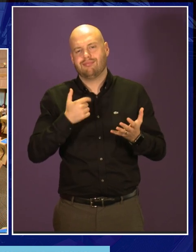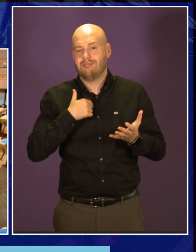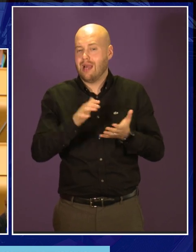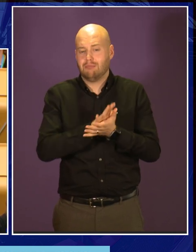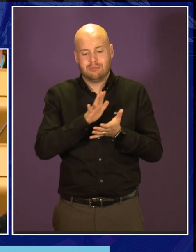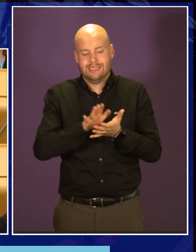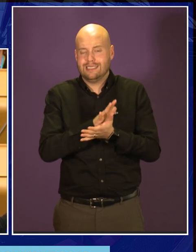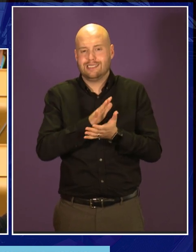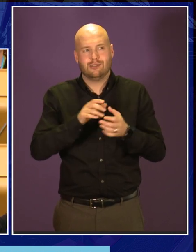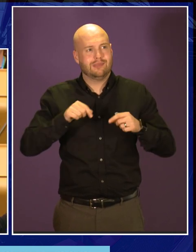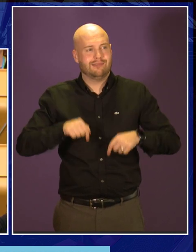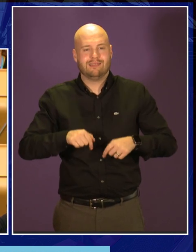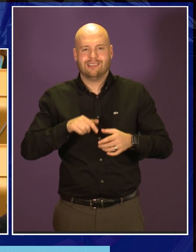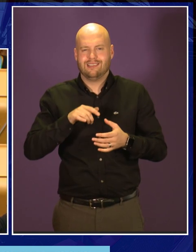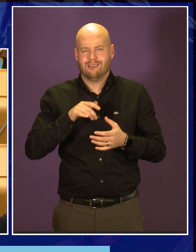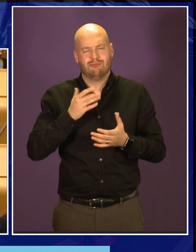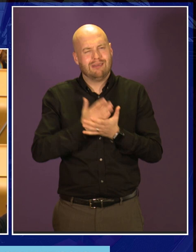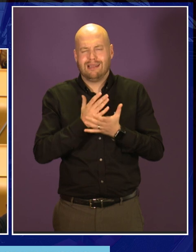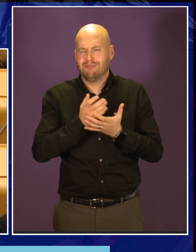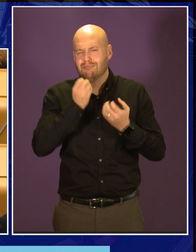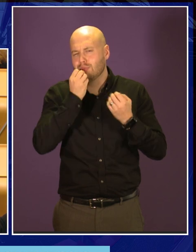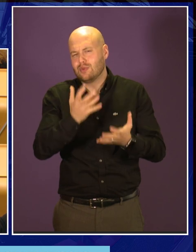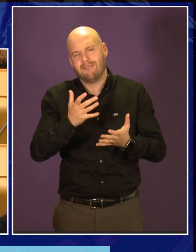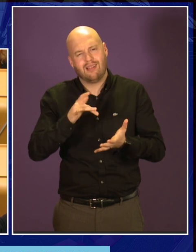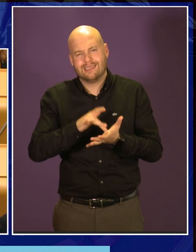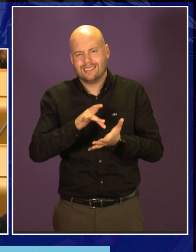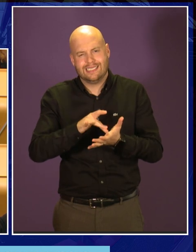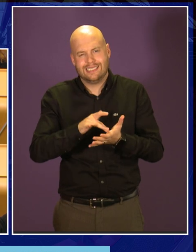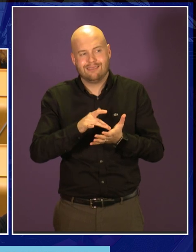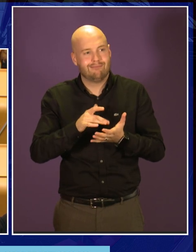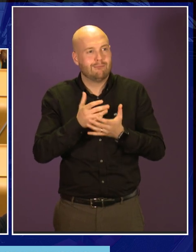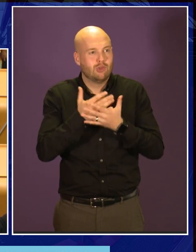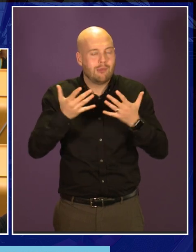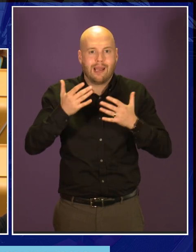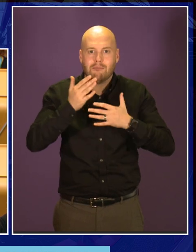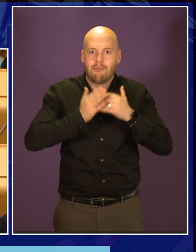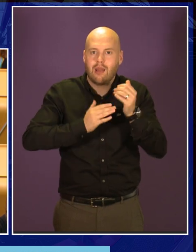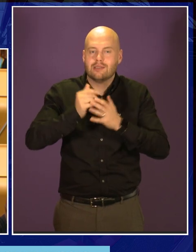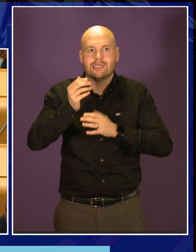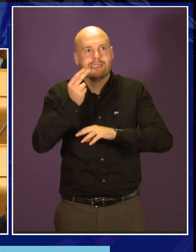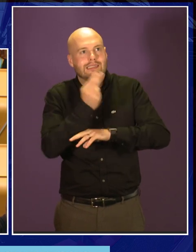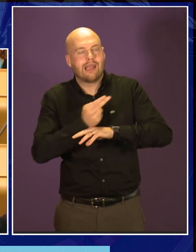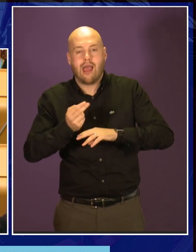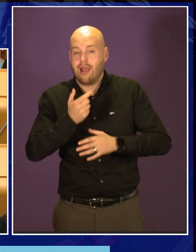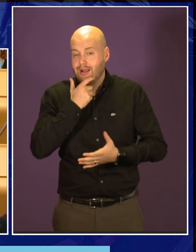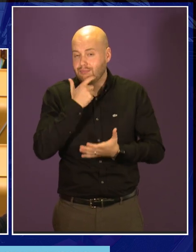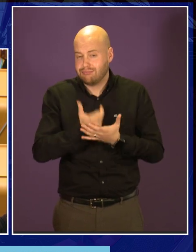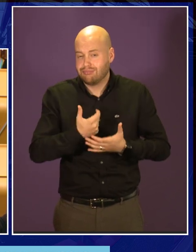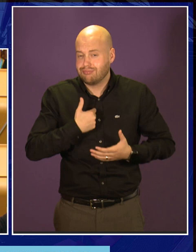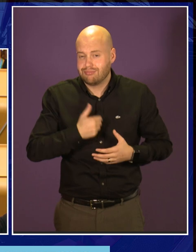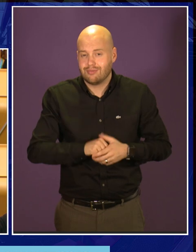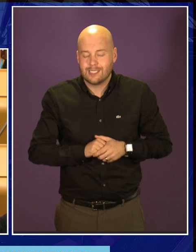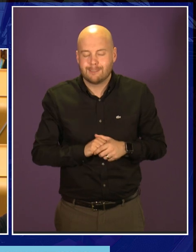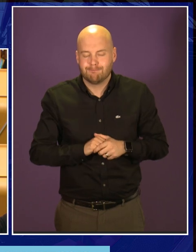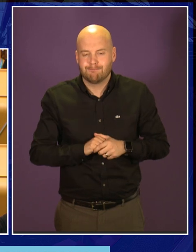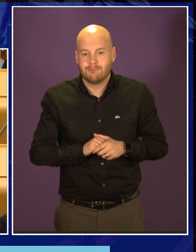in this city of amazing beauty, so much of architectural design that are beyond human imagination. I